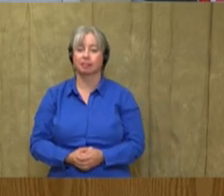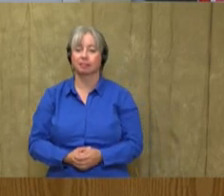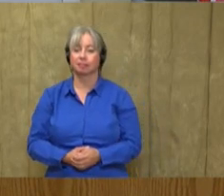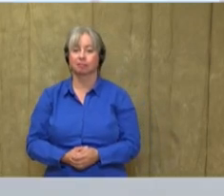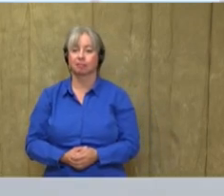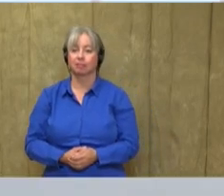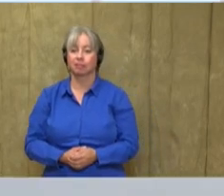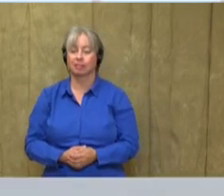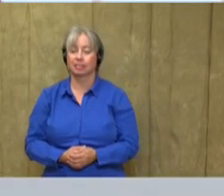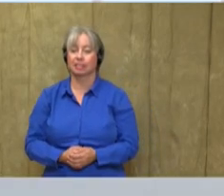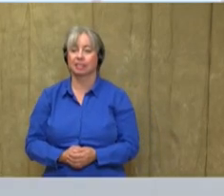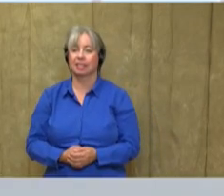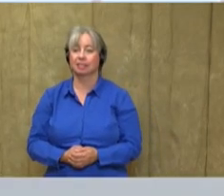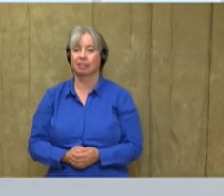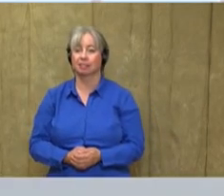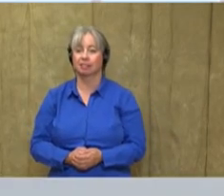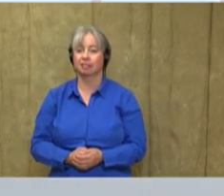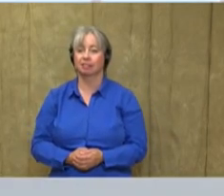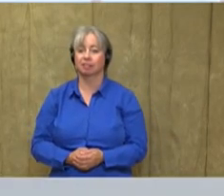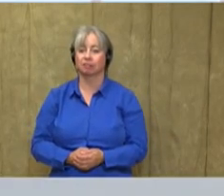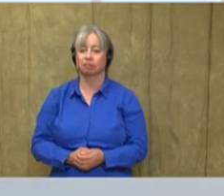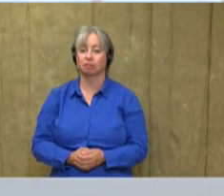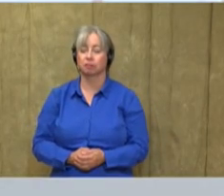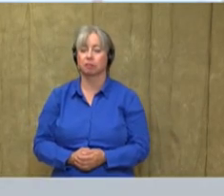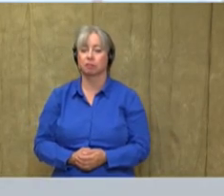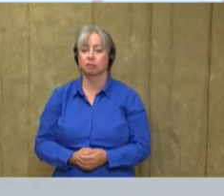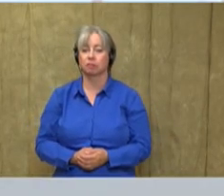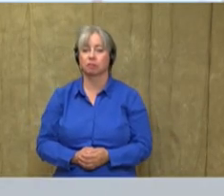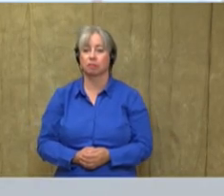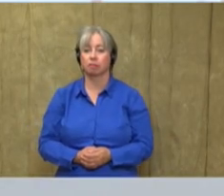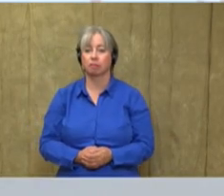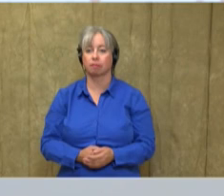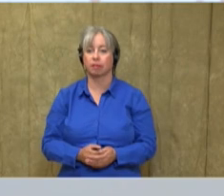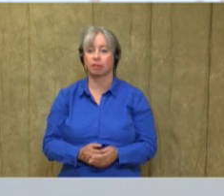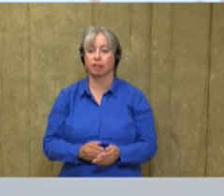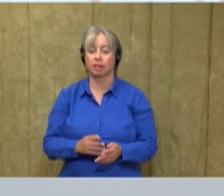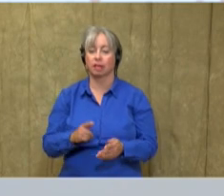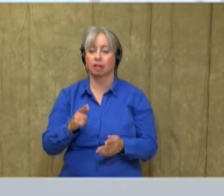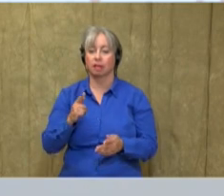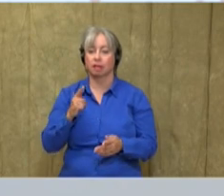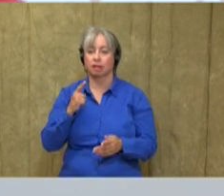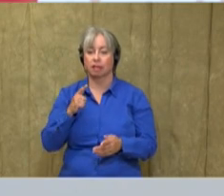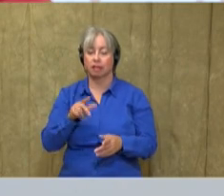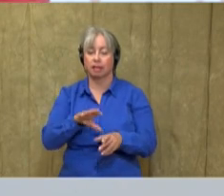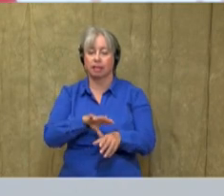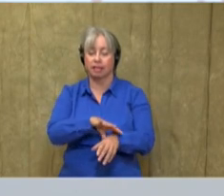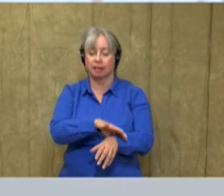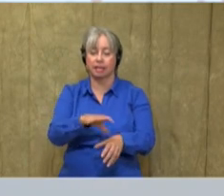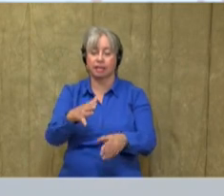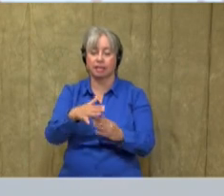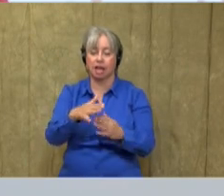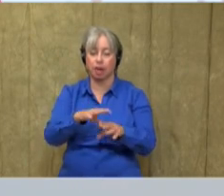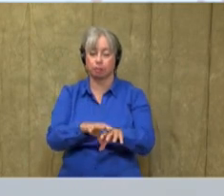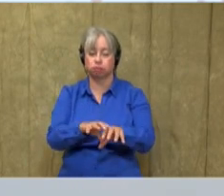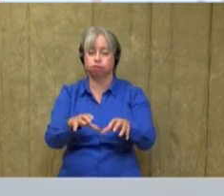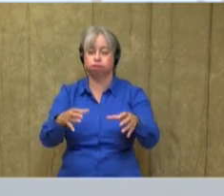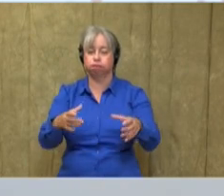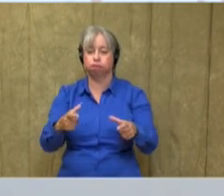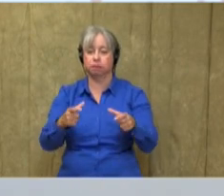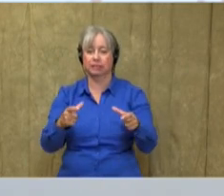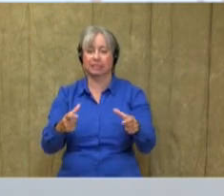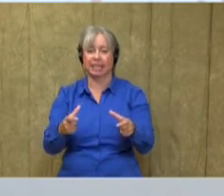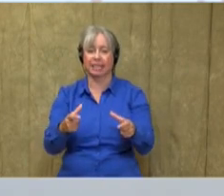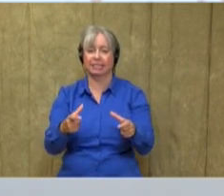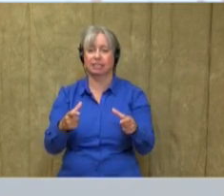coffee container here as a drum. And imagine that I've got that tight drum top here. And when